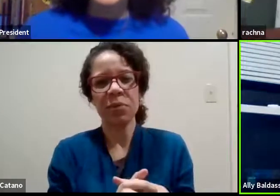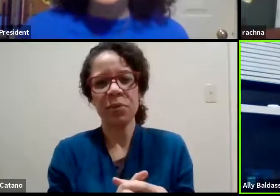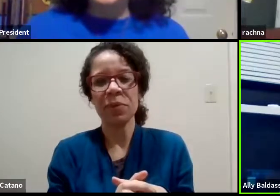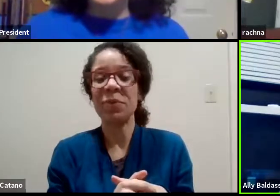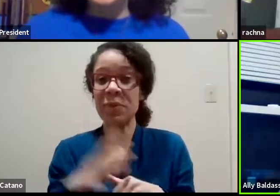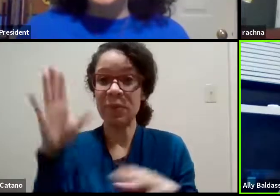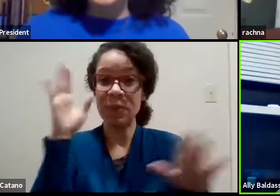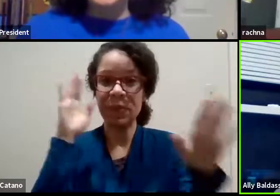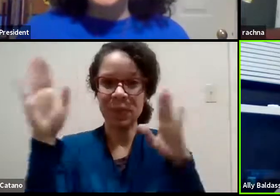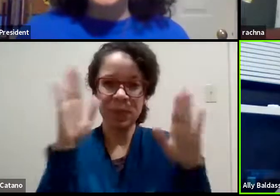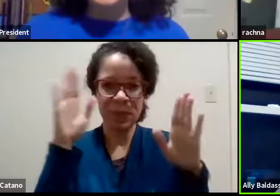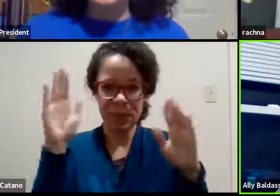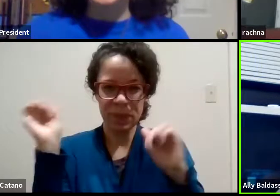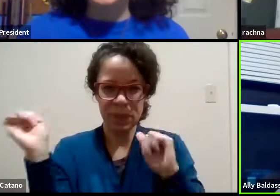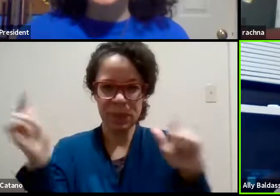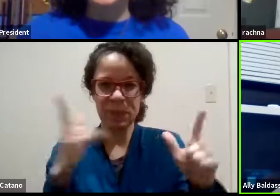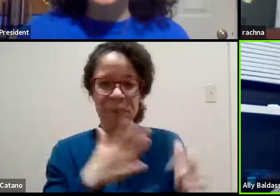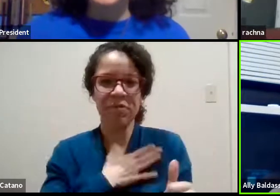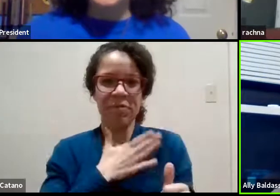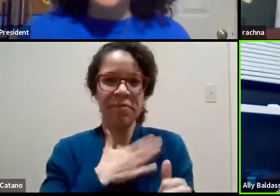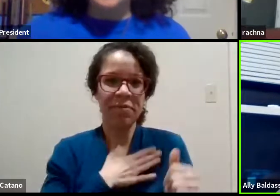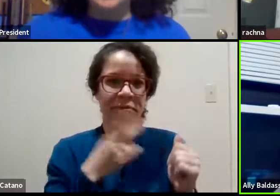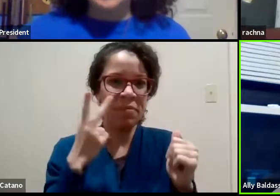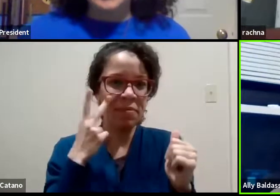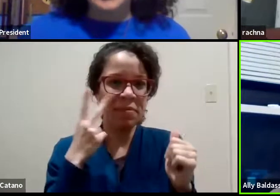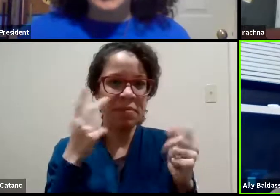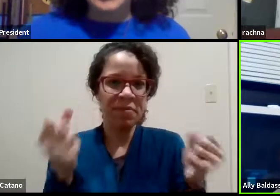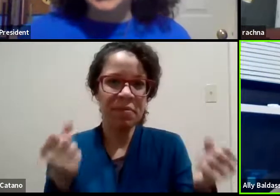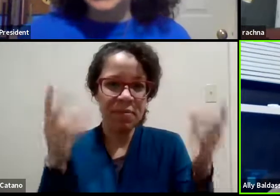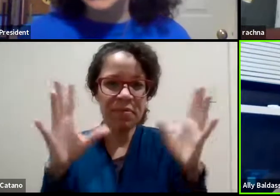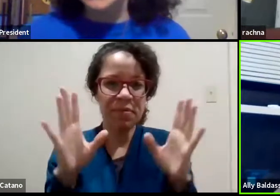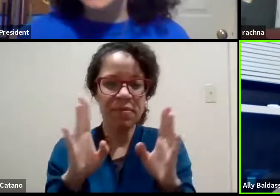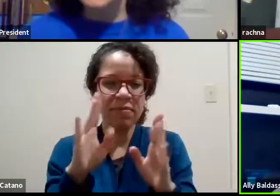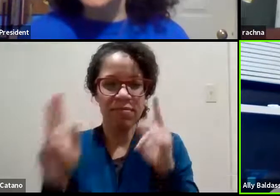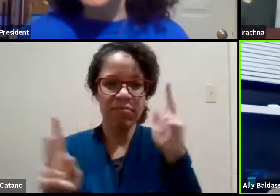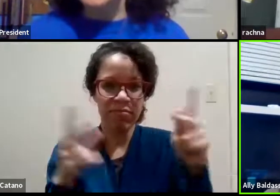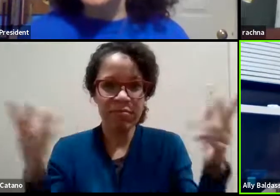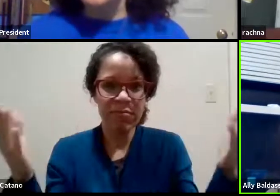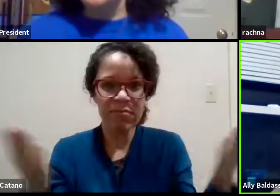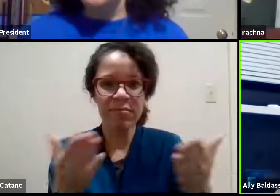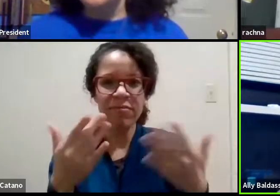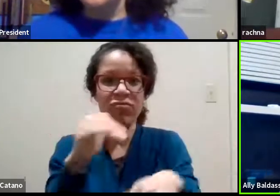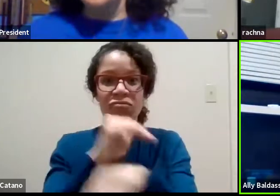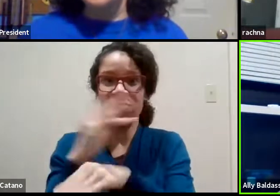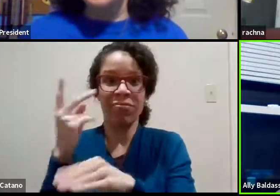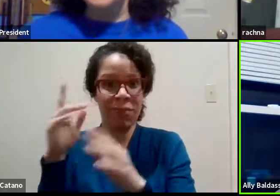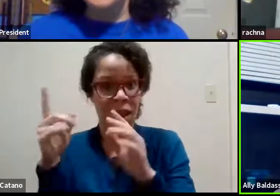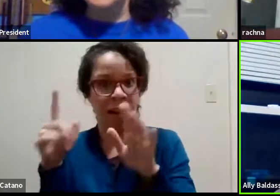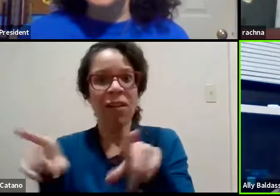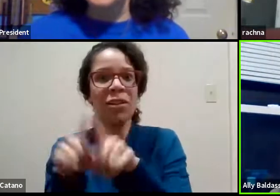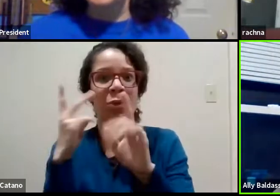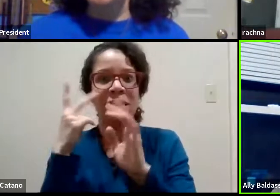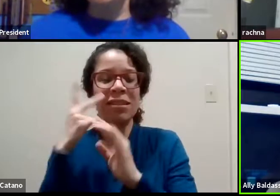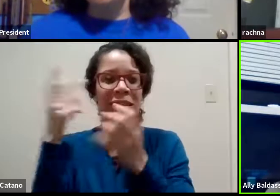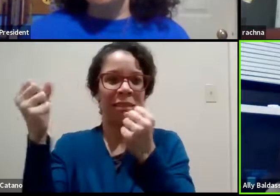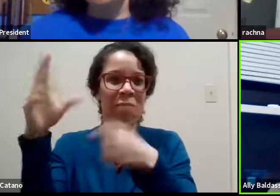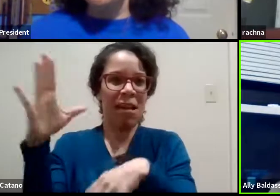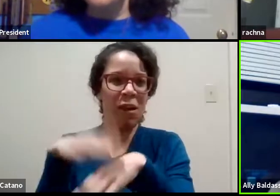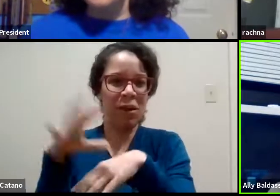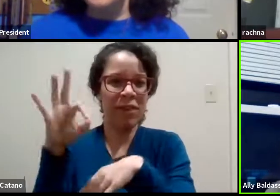Okay. Hi, everyone. So glad to see so many people attending the meeting and lots more on Facebook, as I saw while I was there.